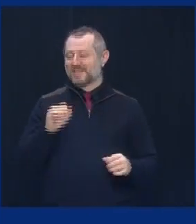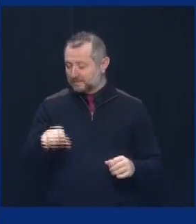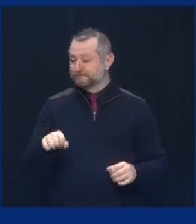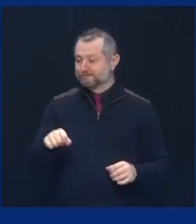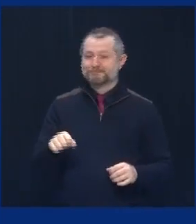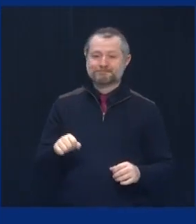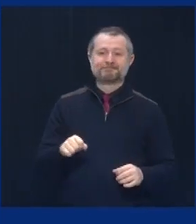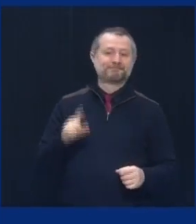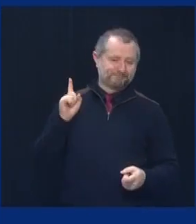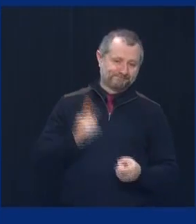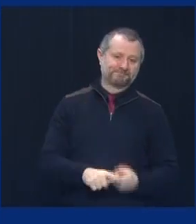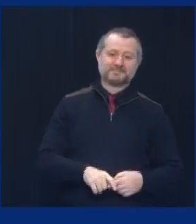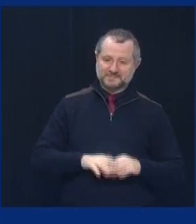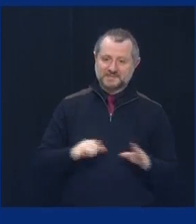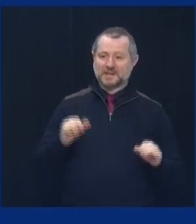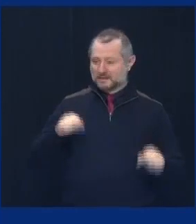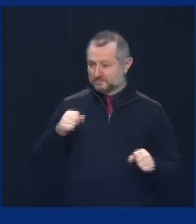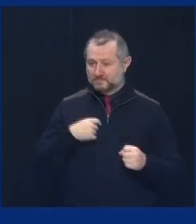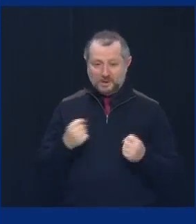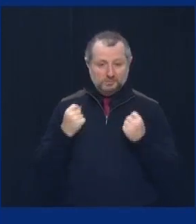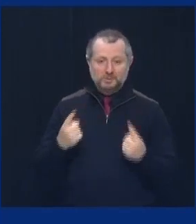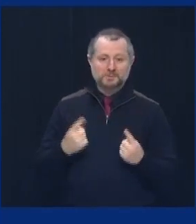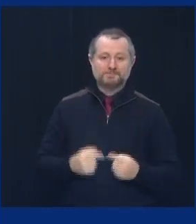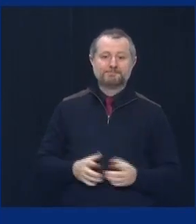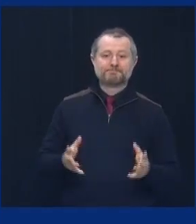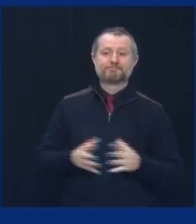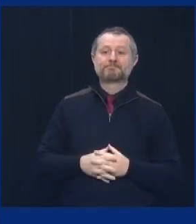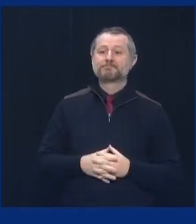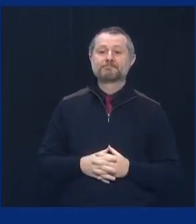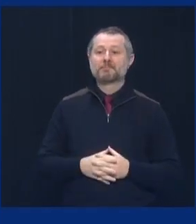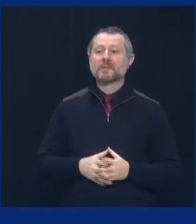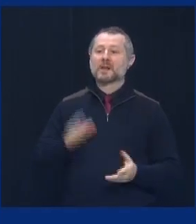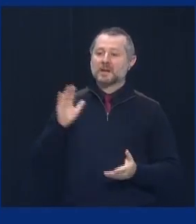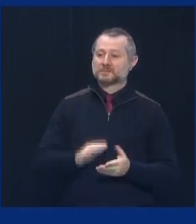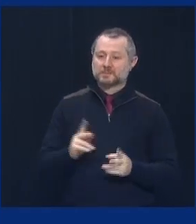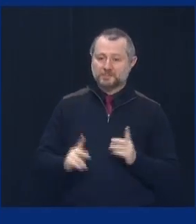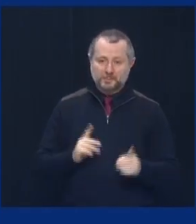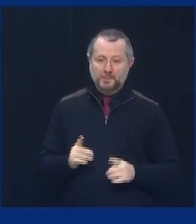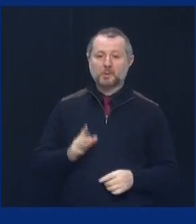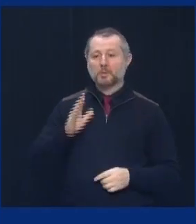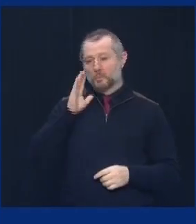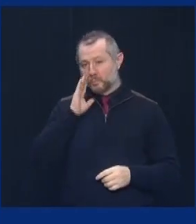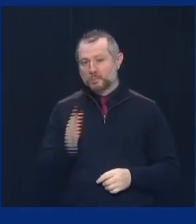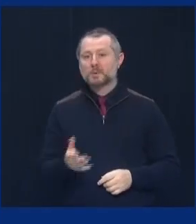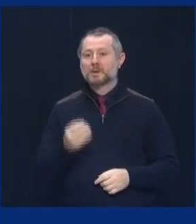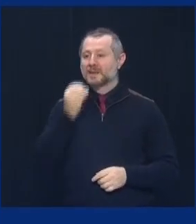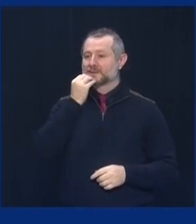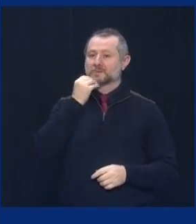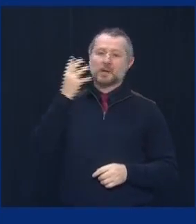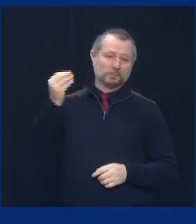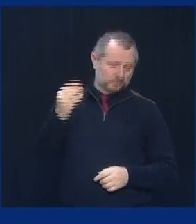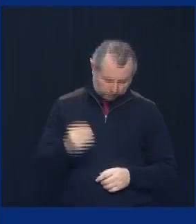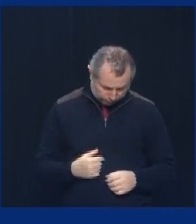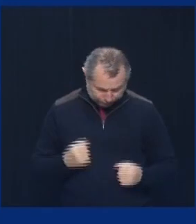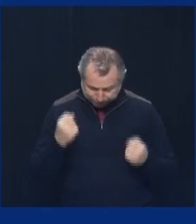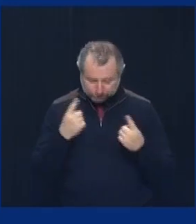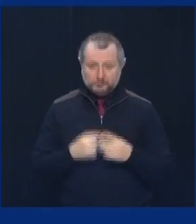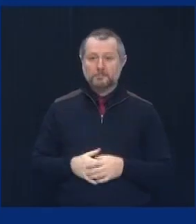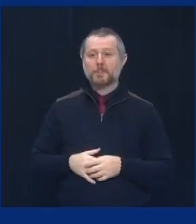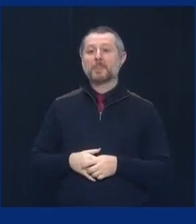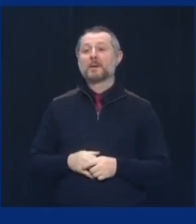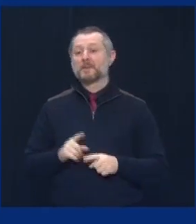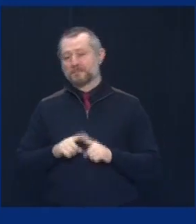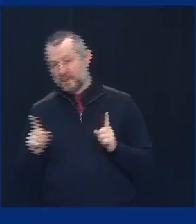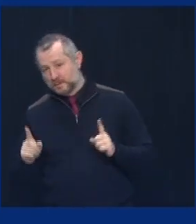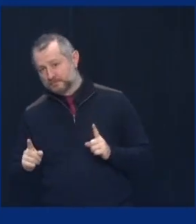25%. And yes, fewer people want to do outdoor dining. I understand that. But I also